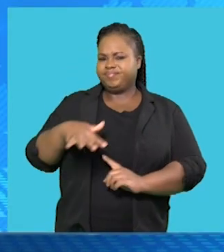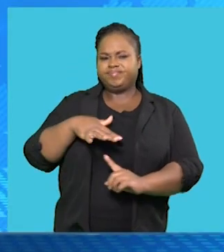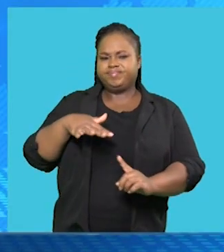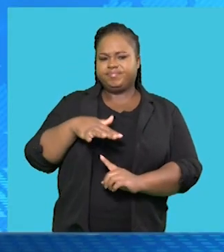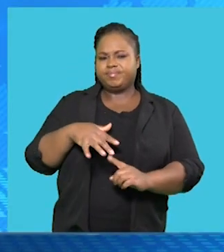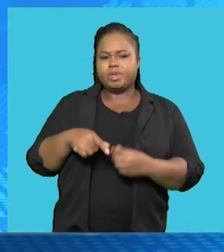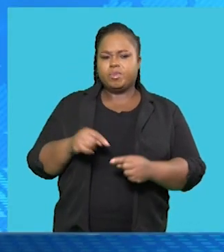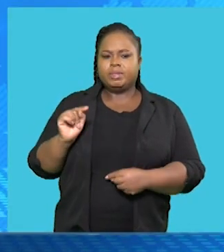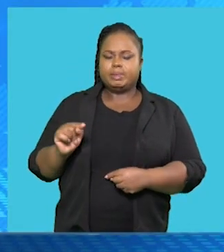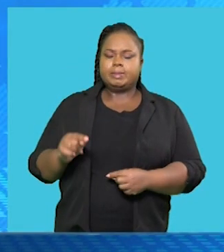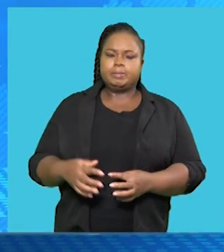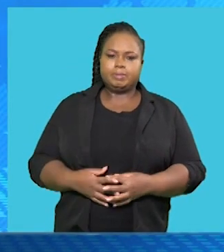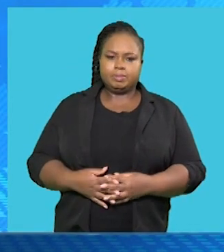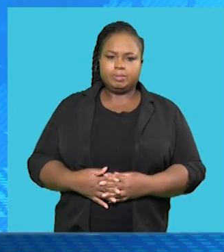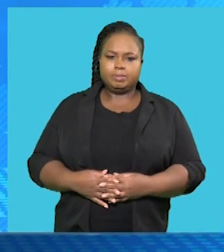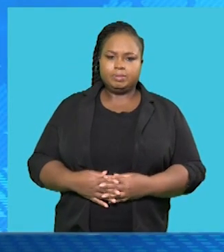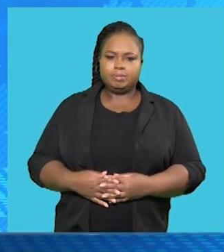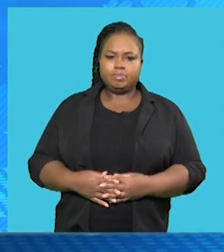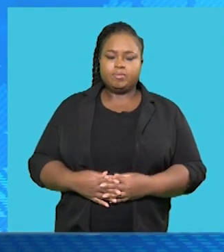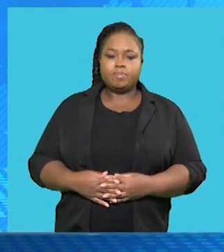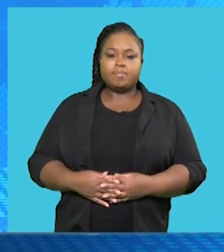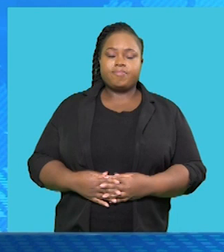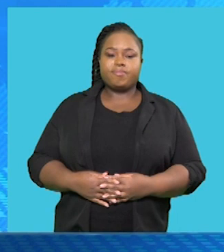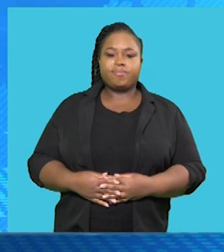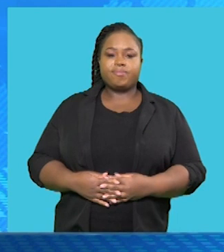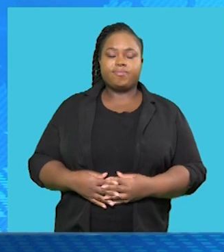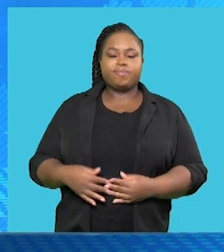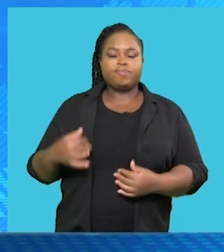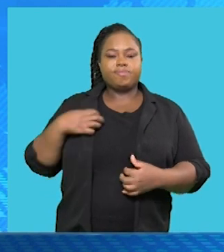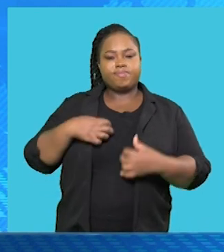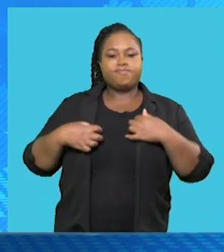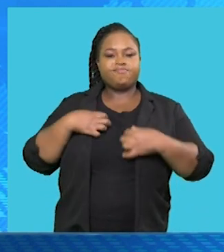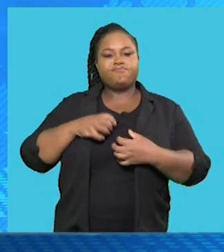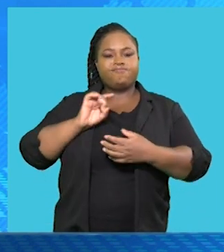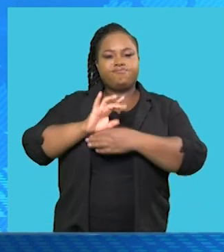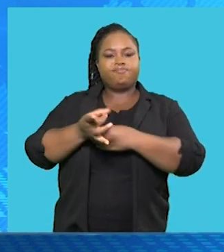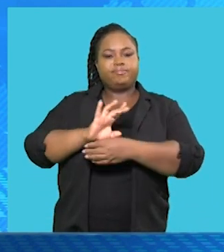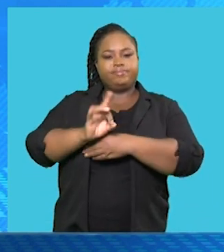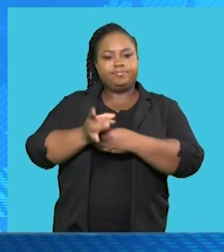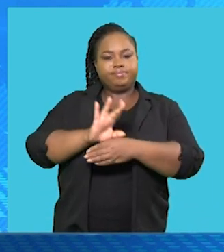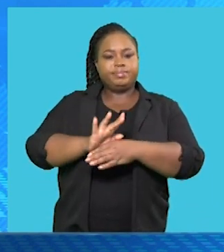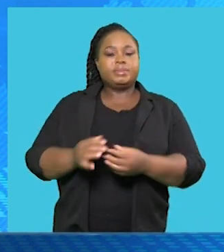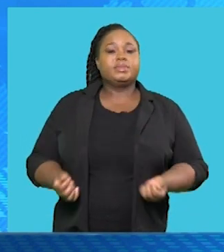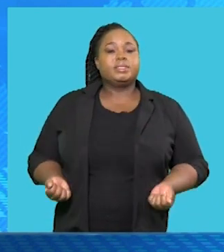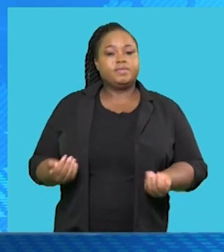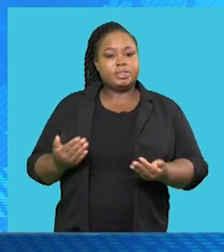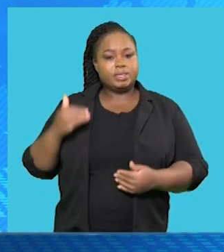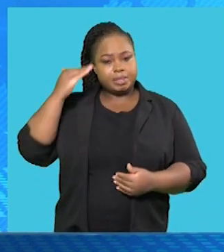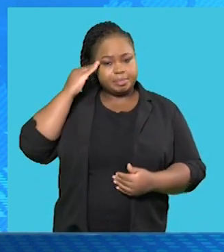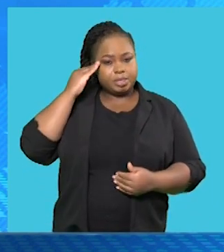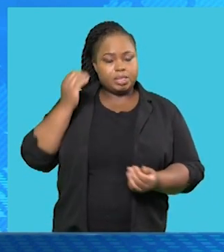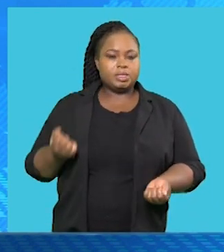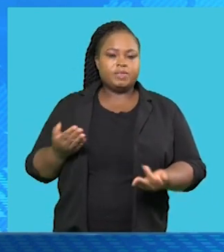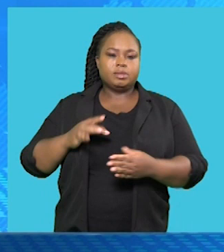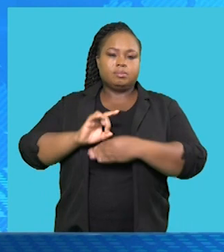surrounding them. Our psychosupport services will then be offered to